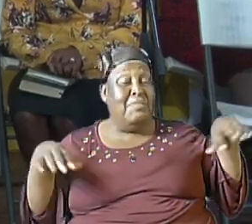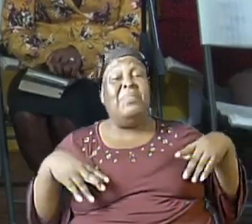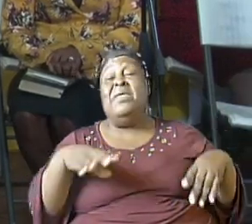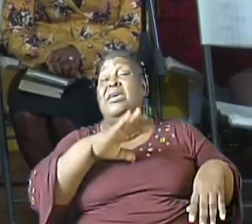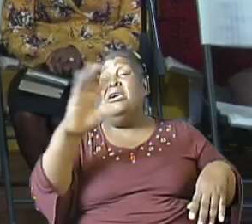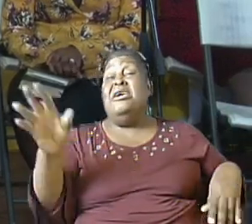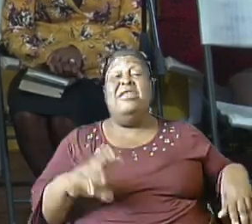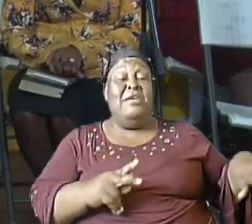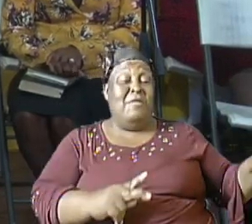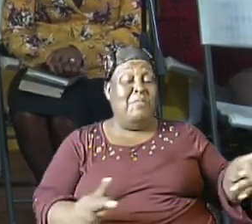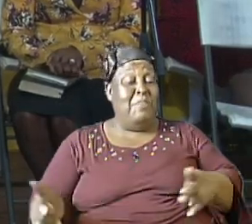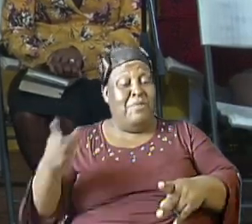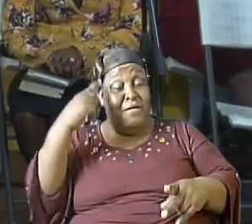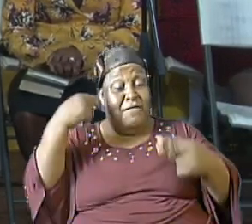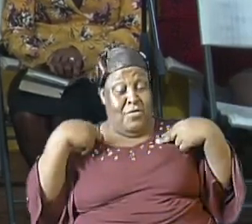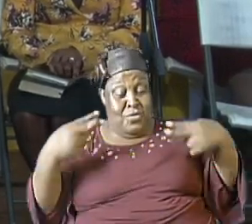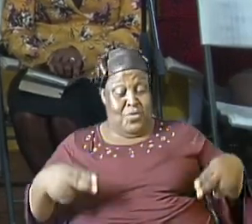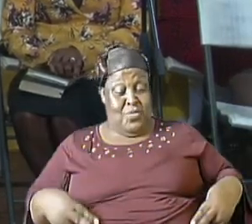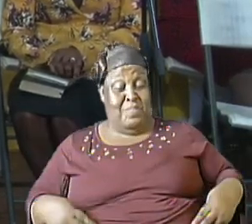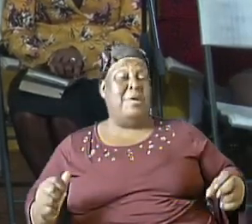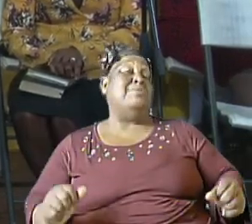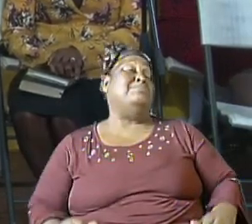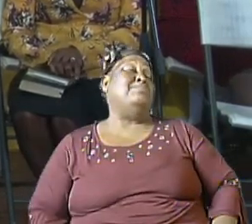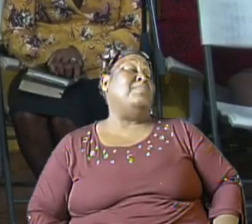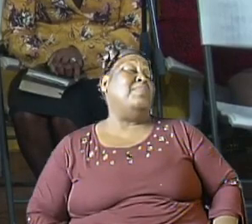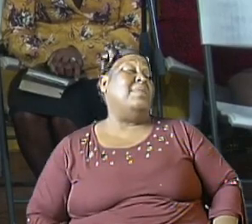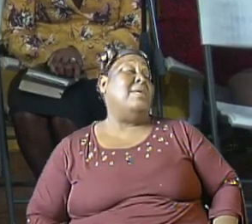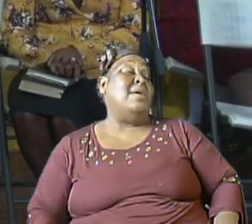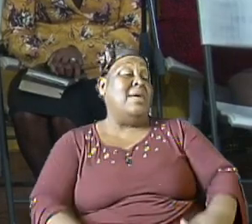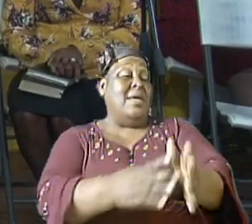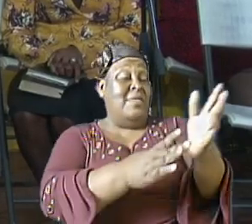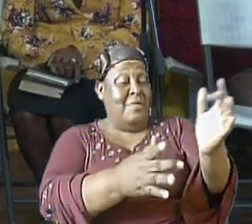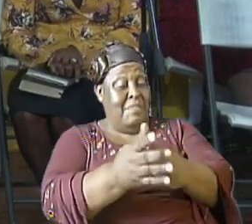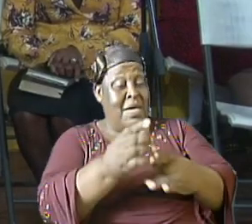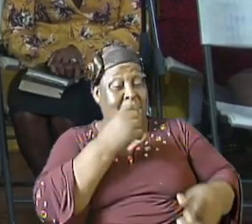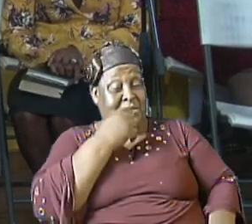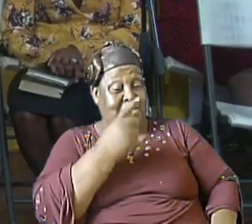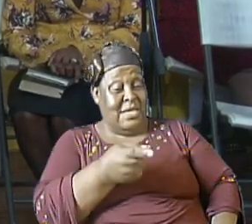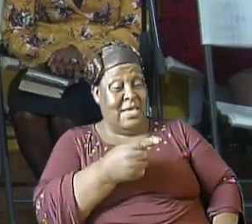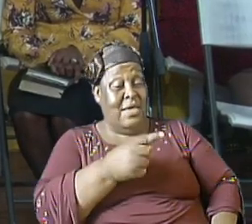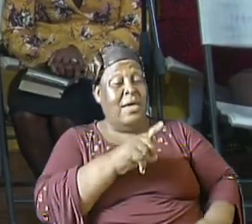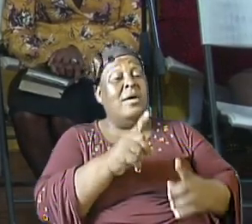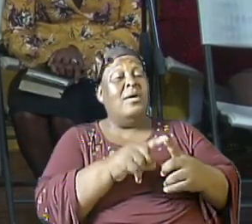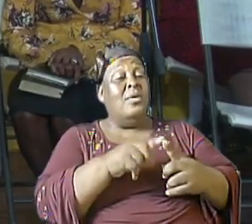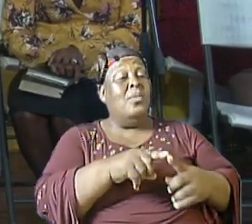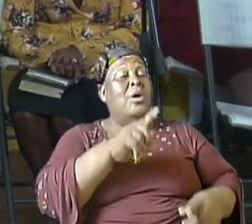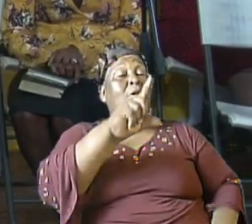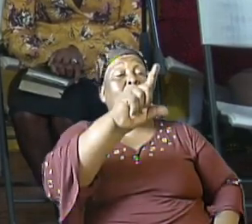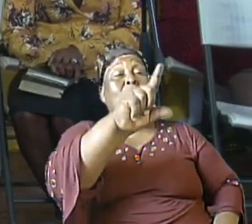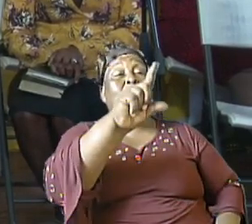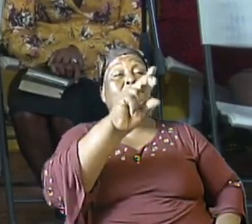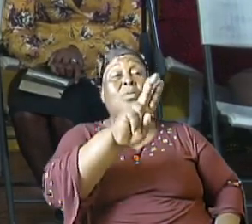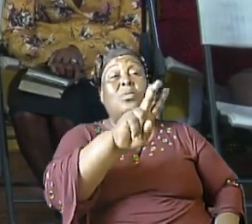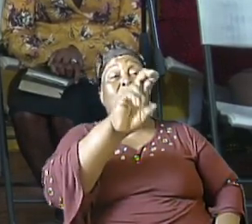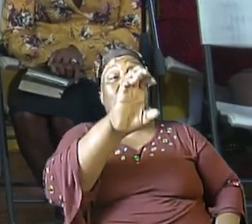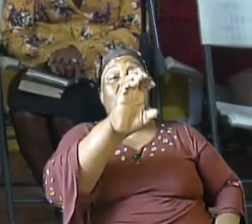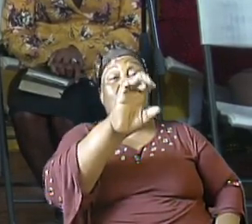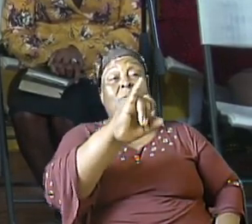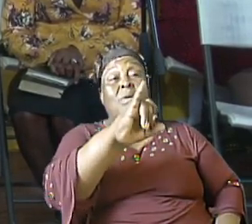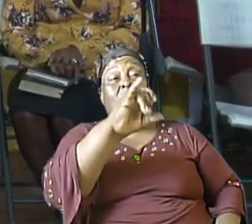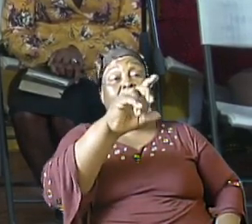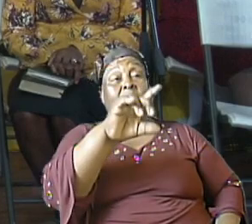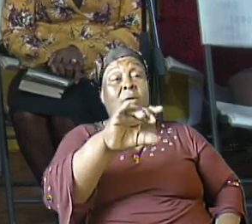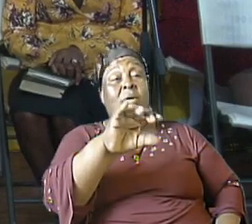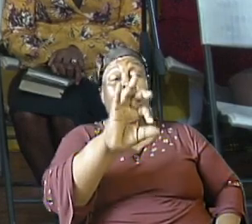So it was never prepared for us. The Bible says when Lucifer